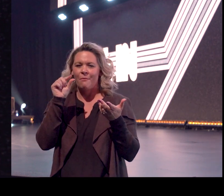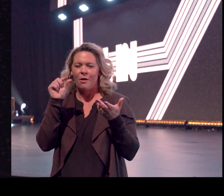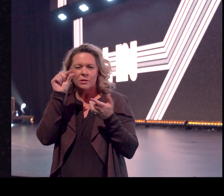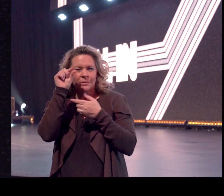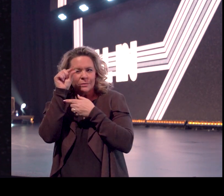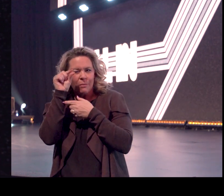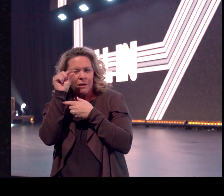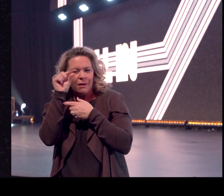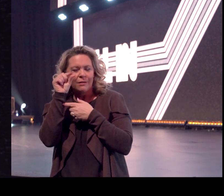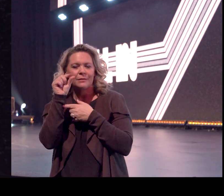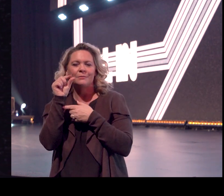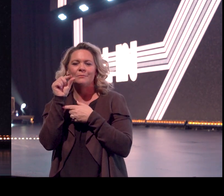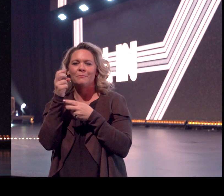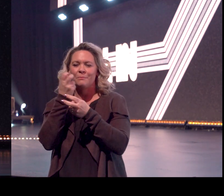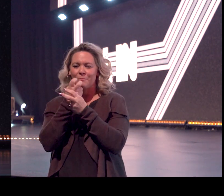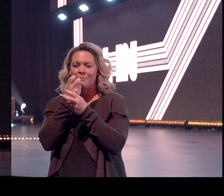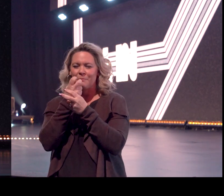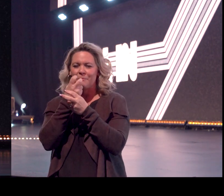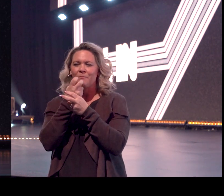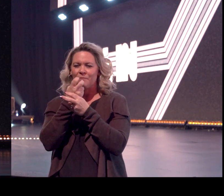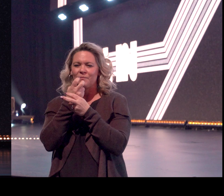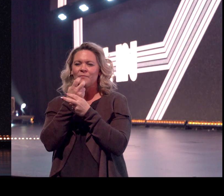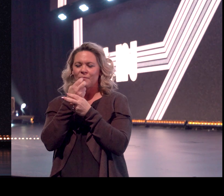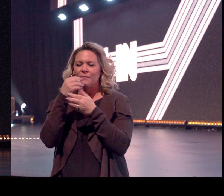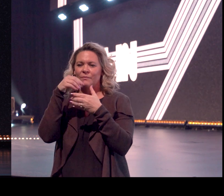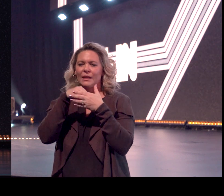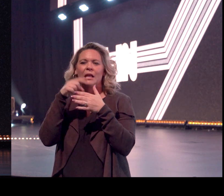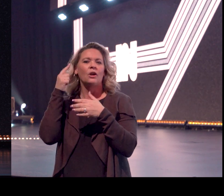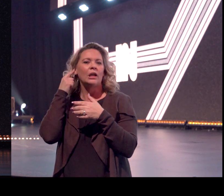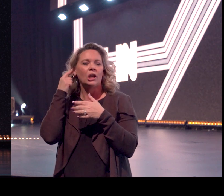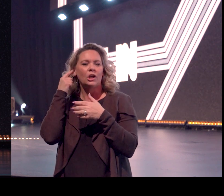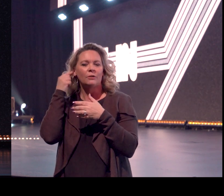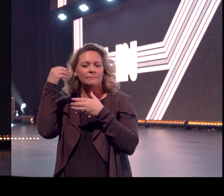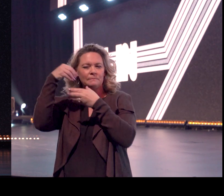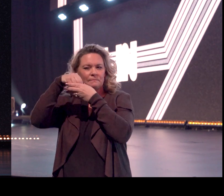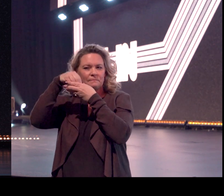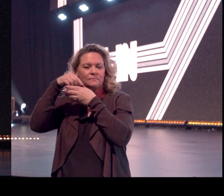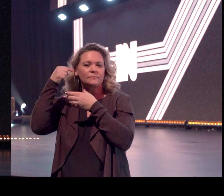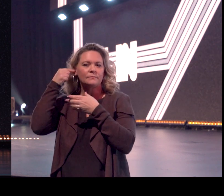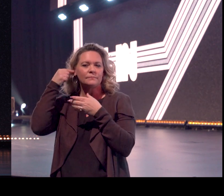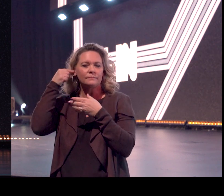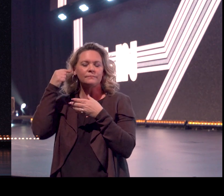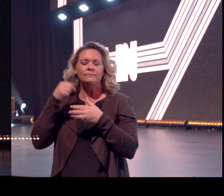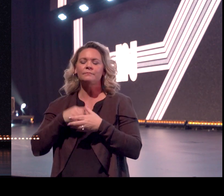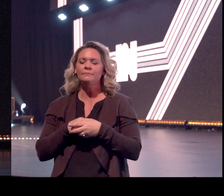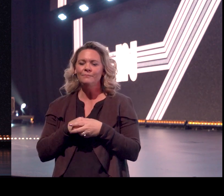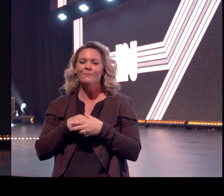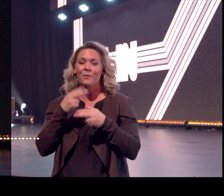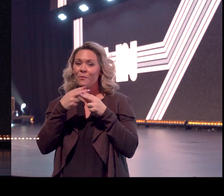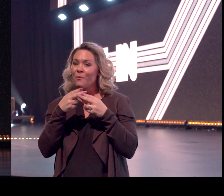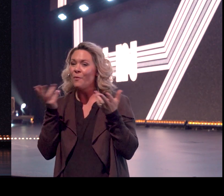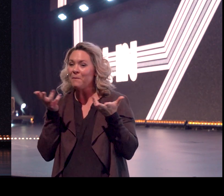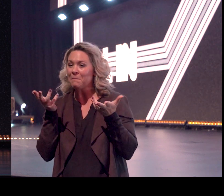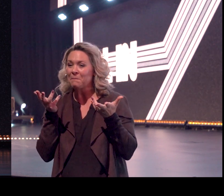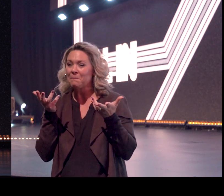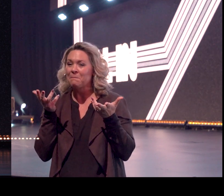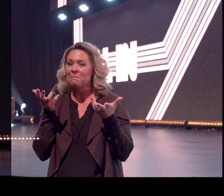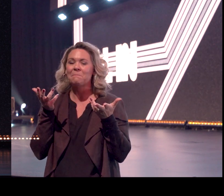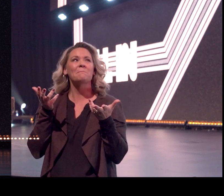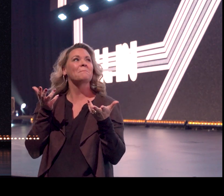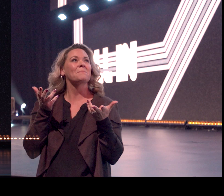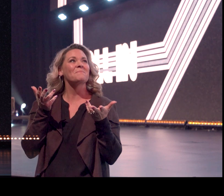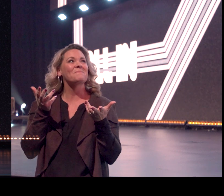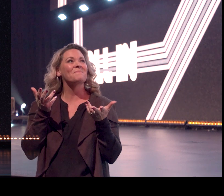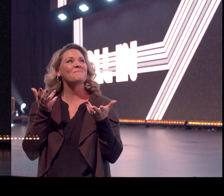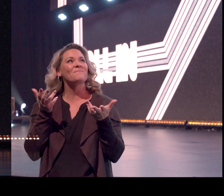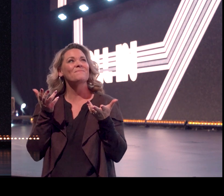We actually have this really, really small bone in our inner ear. You know what it's